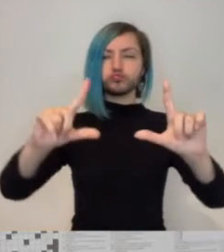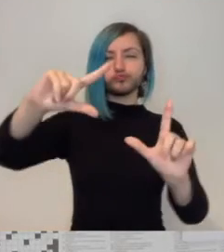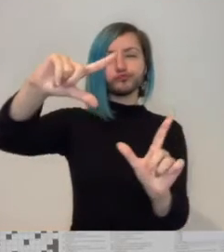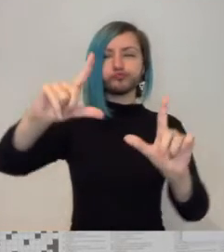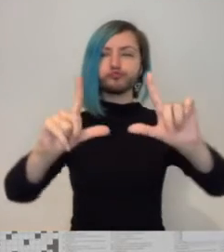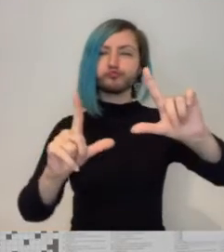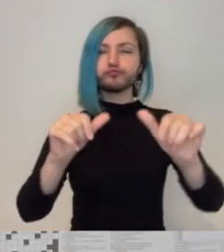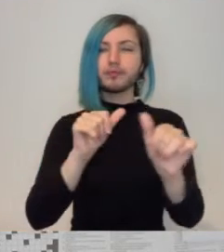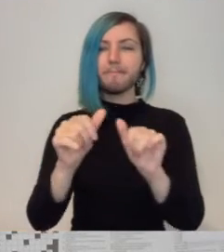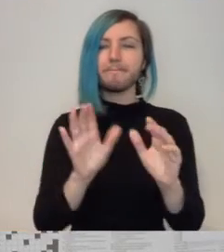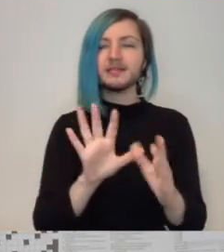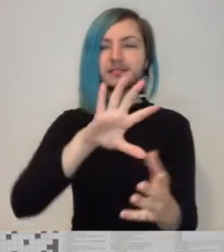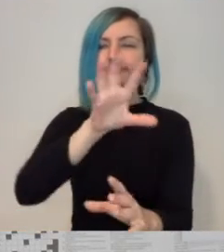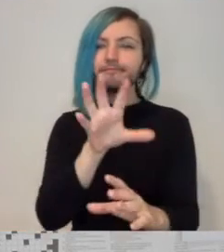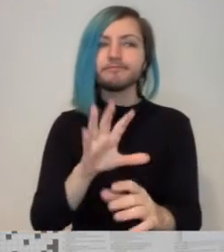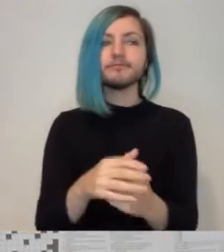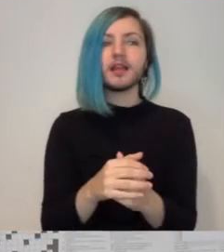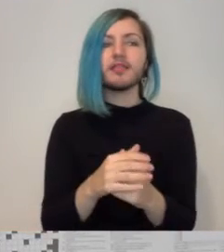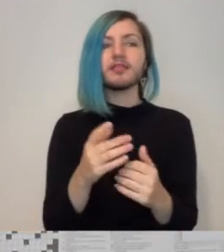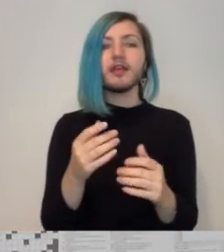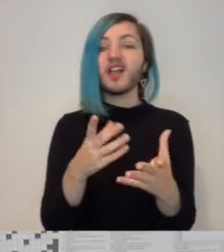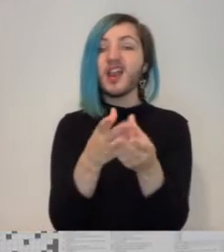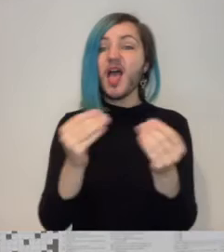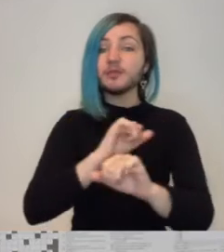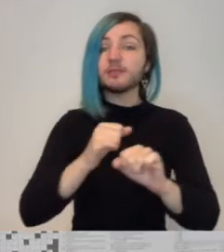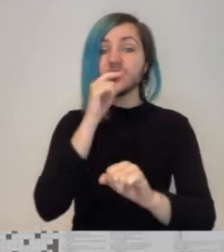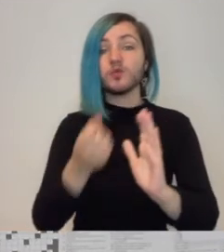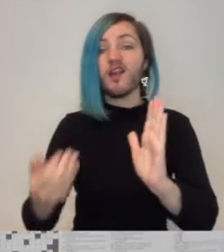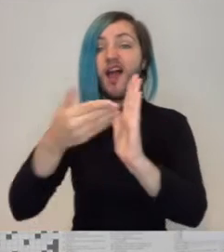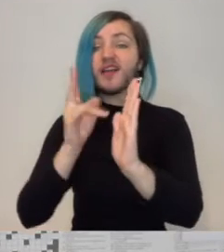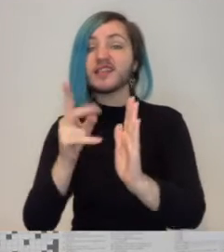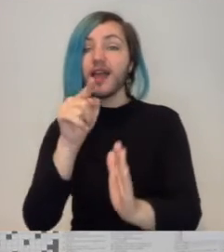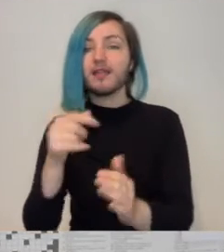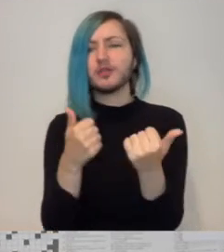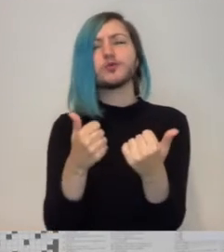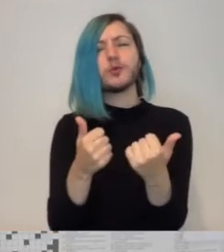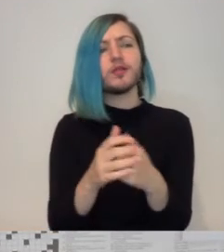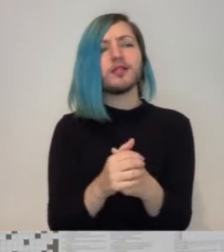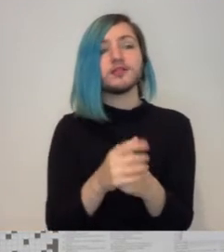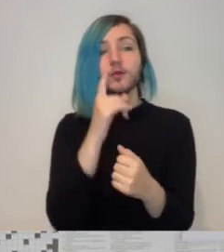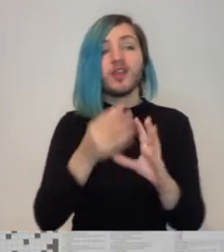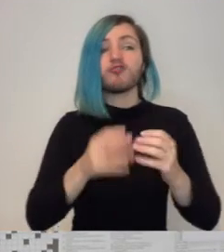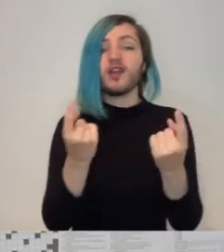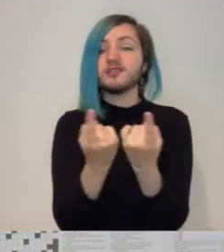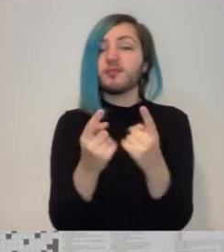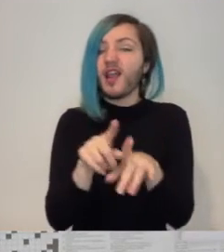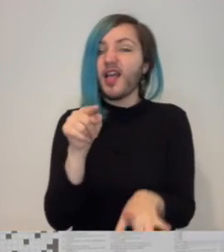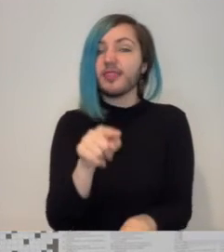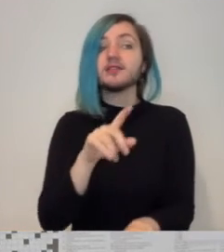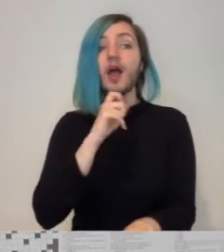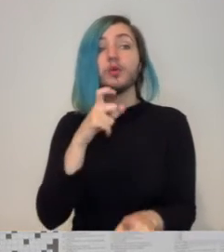and wherever there's space left, then you can add another part in, which is cool, and then you get something like this. But I'm going to do it